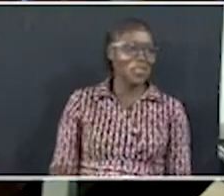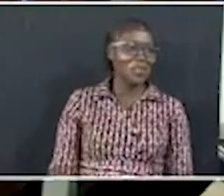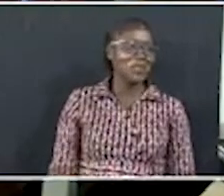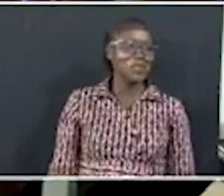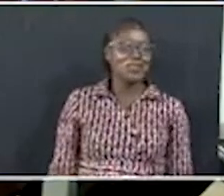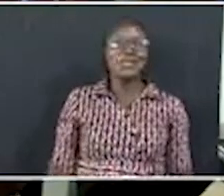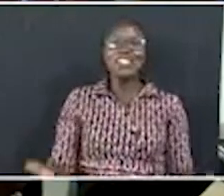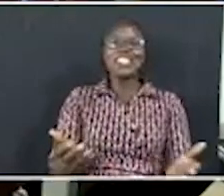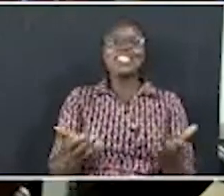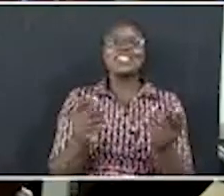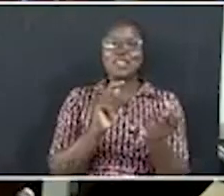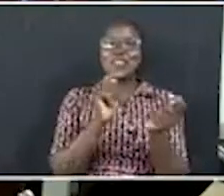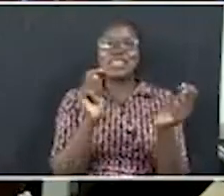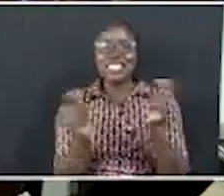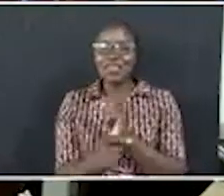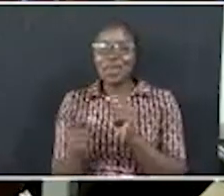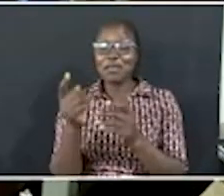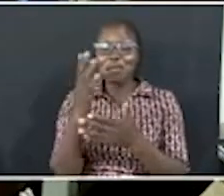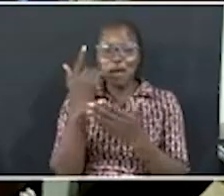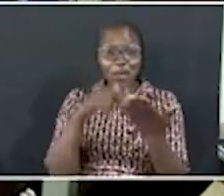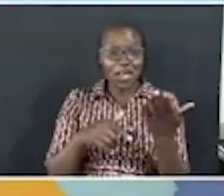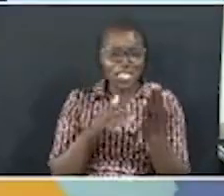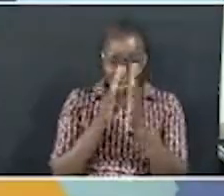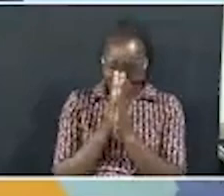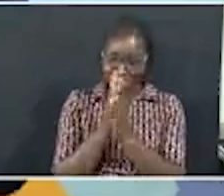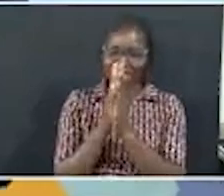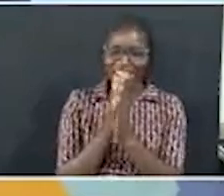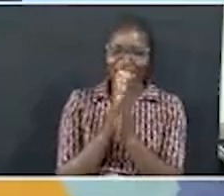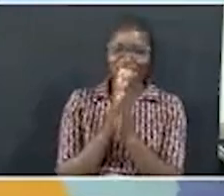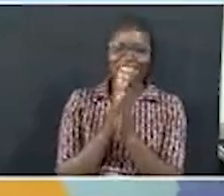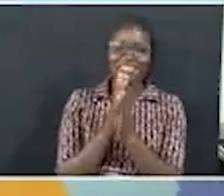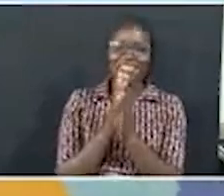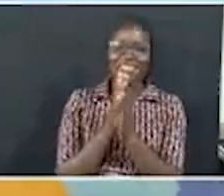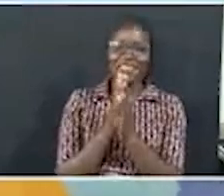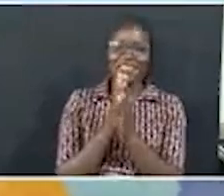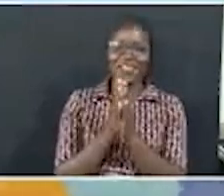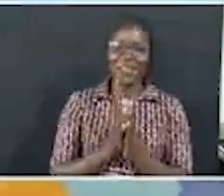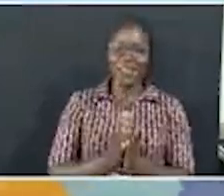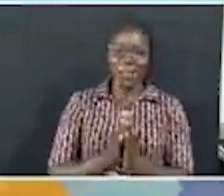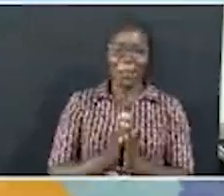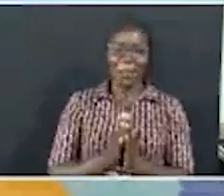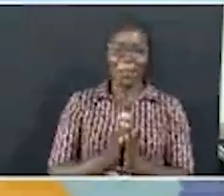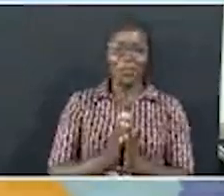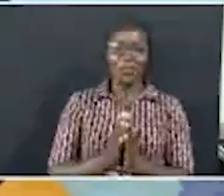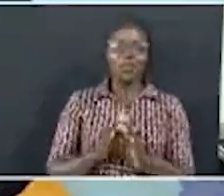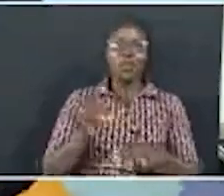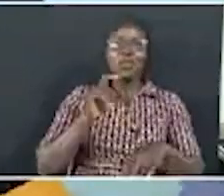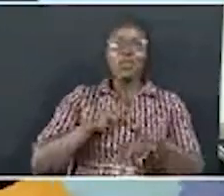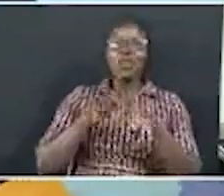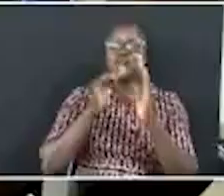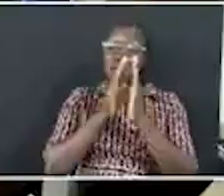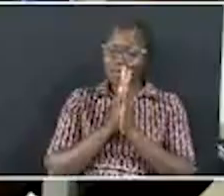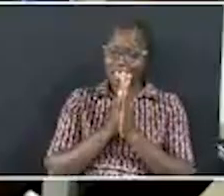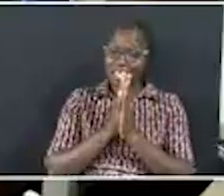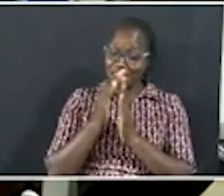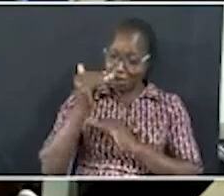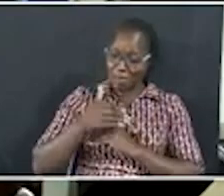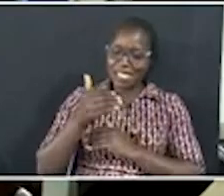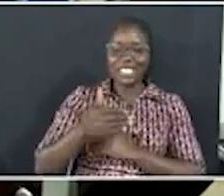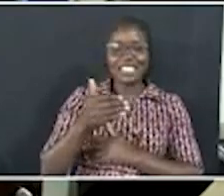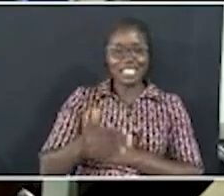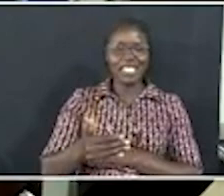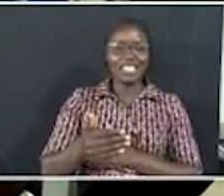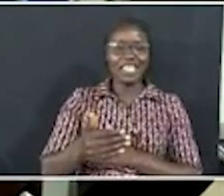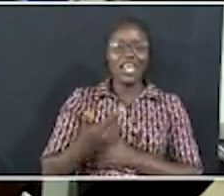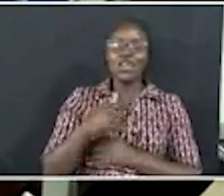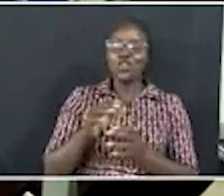You need to be transformed by what? By prayer. When you are praying persistently,